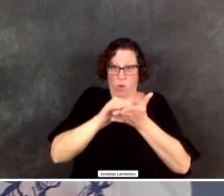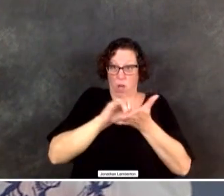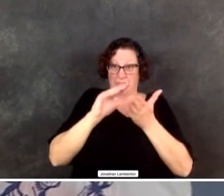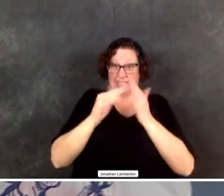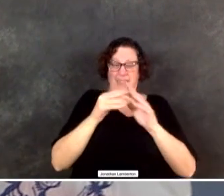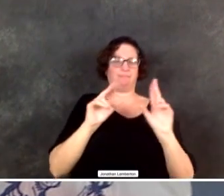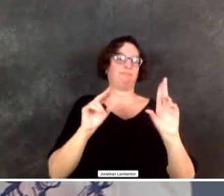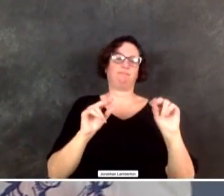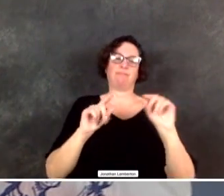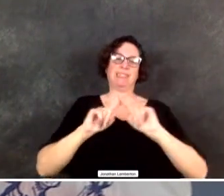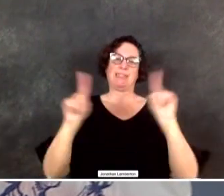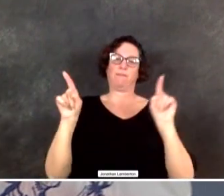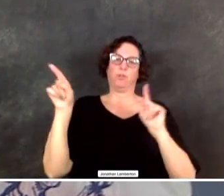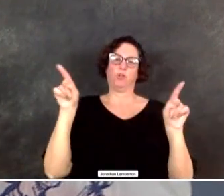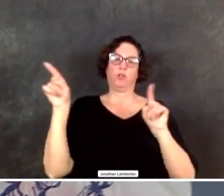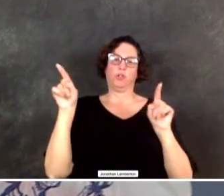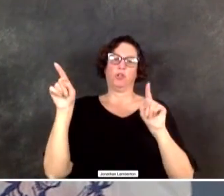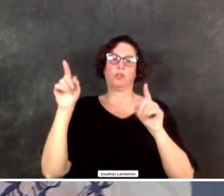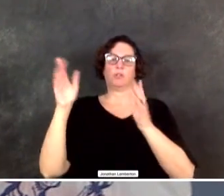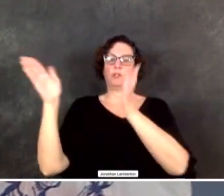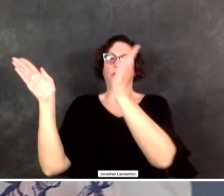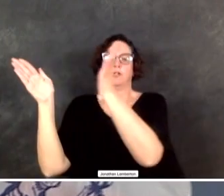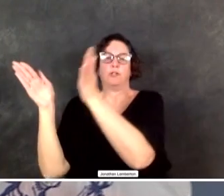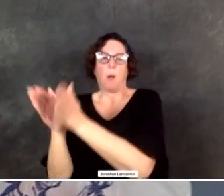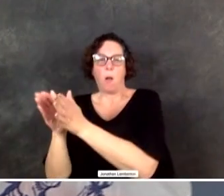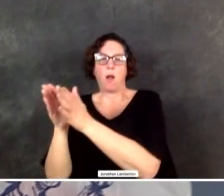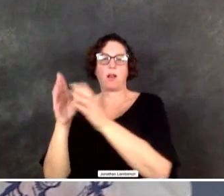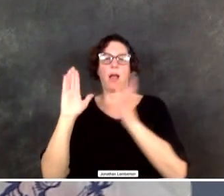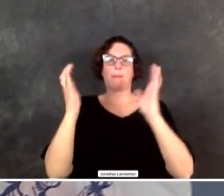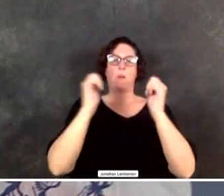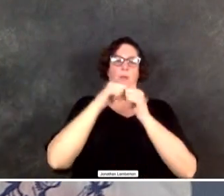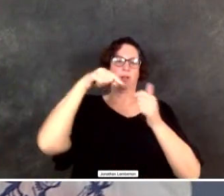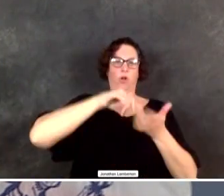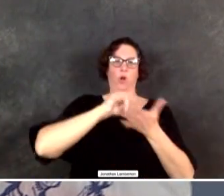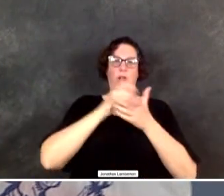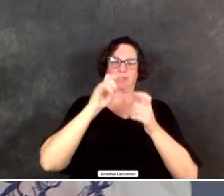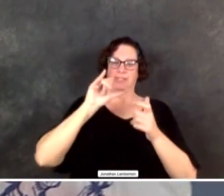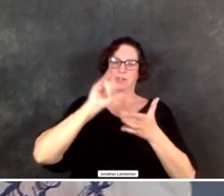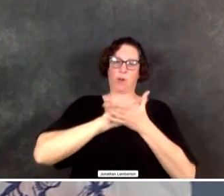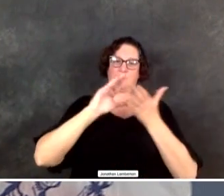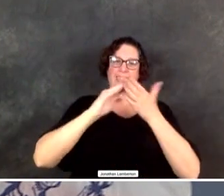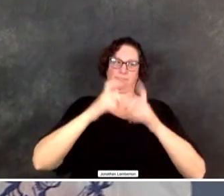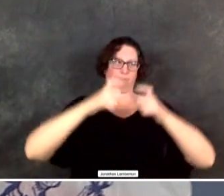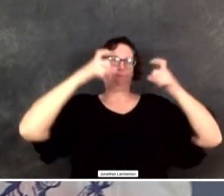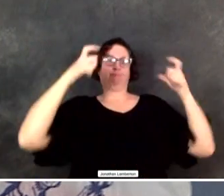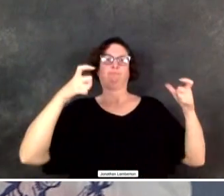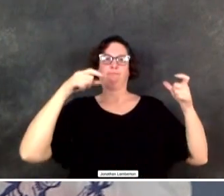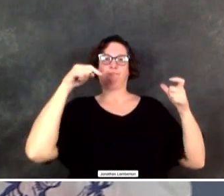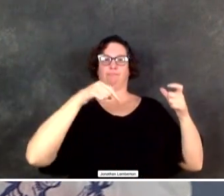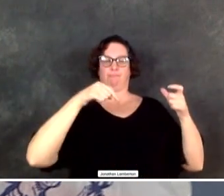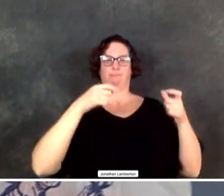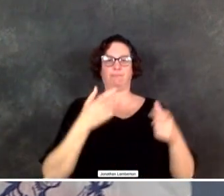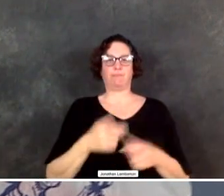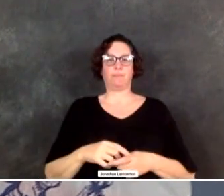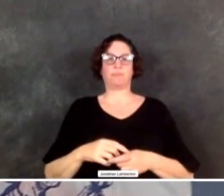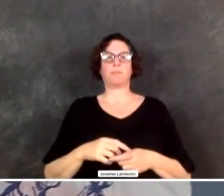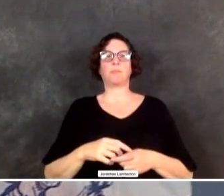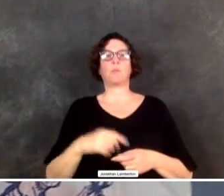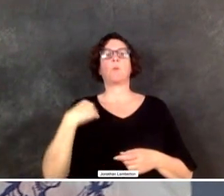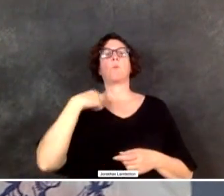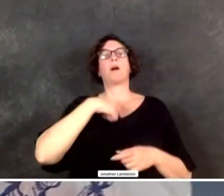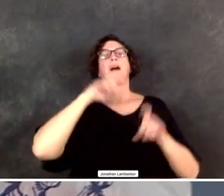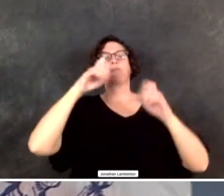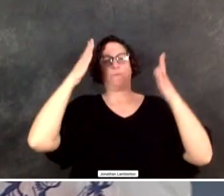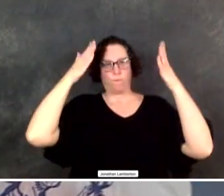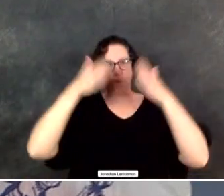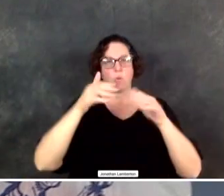have. So what do we need to keep open for first responders, for ambulances? What do we need to keep open for food